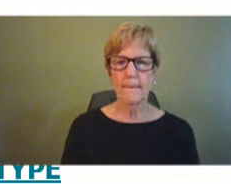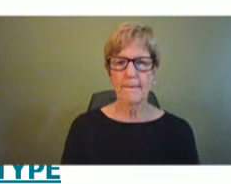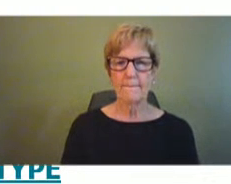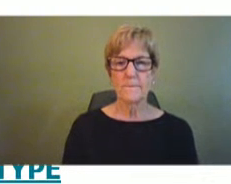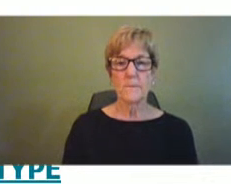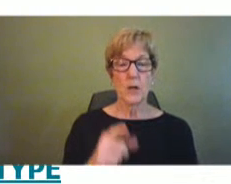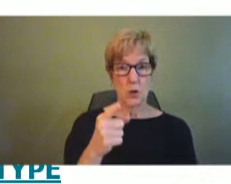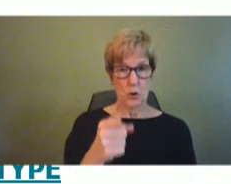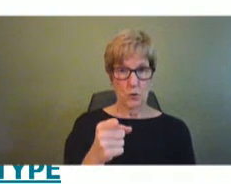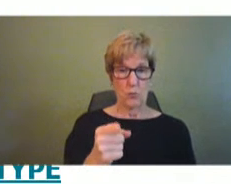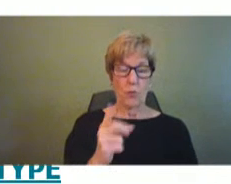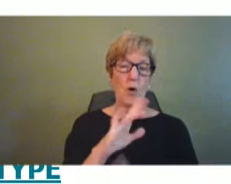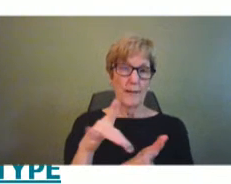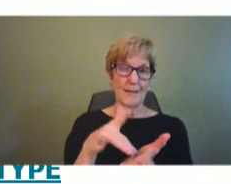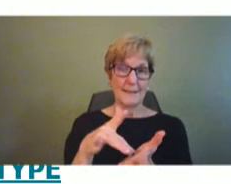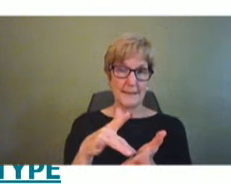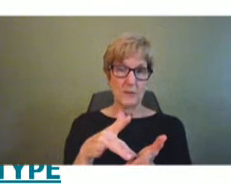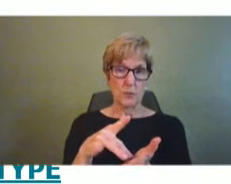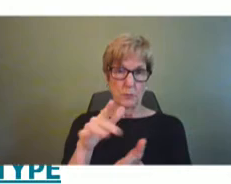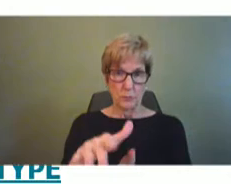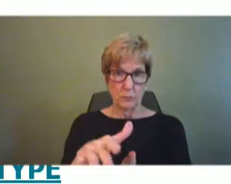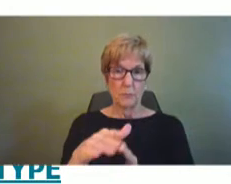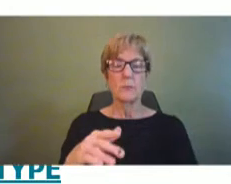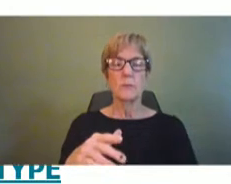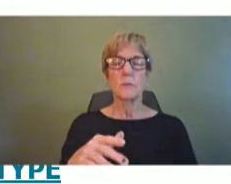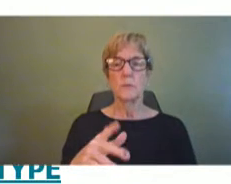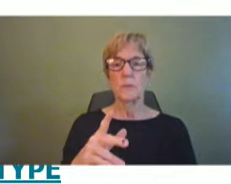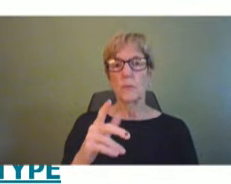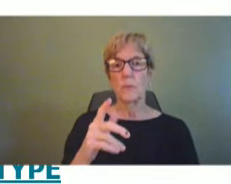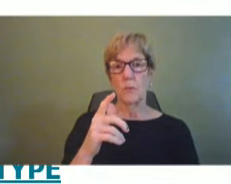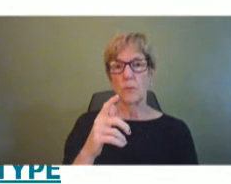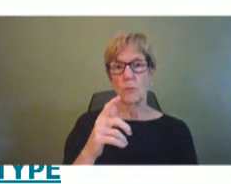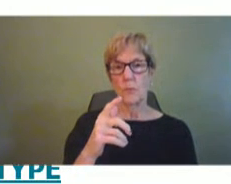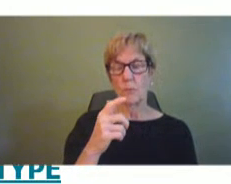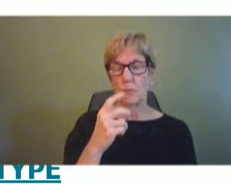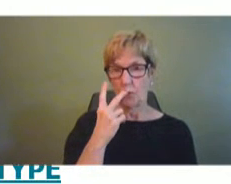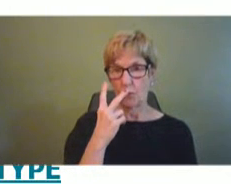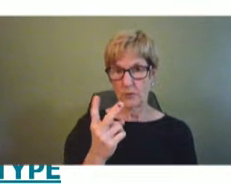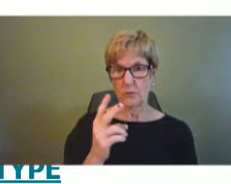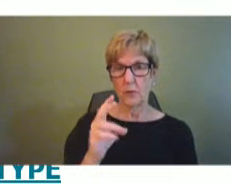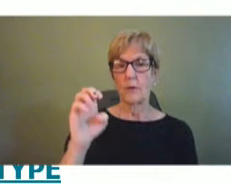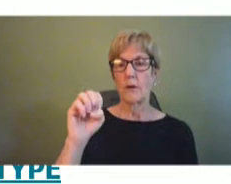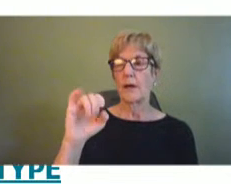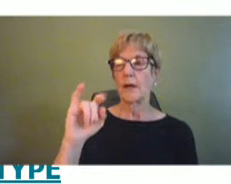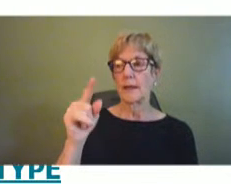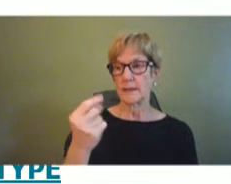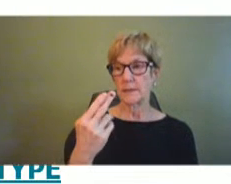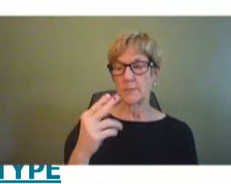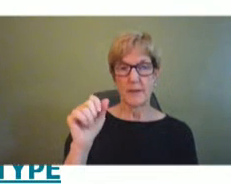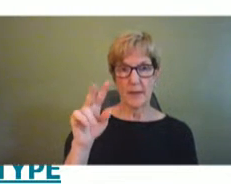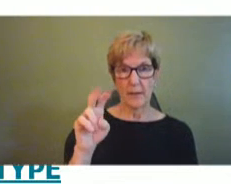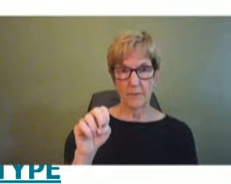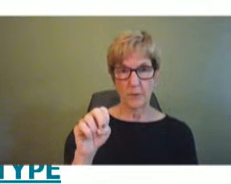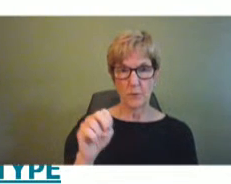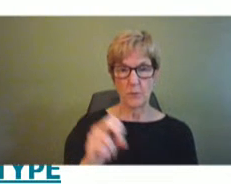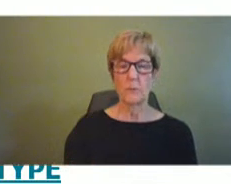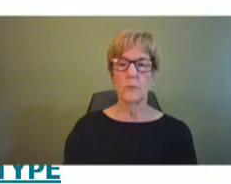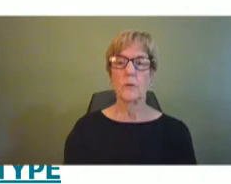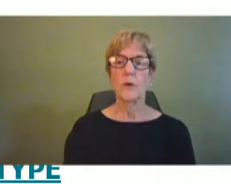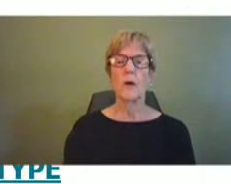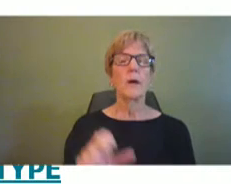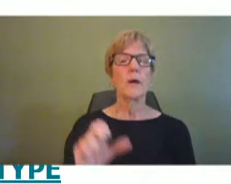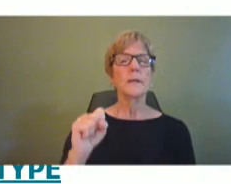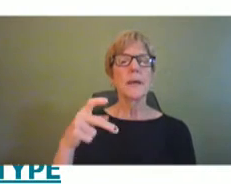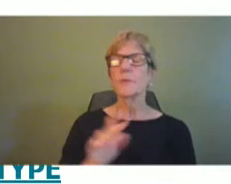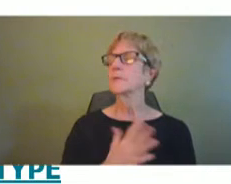Place type like what we saw on um Elizabeth Avenue or or South Park I'm sorry not